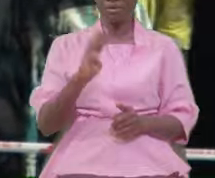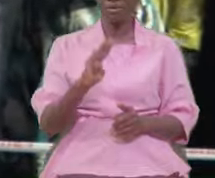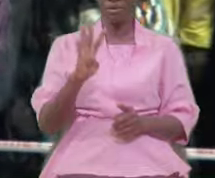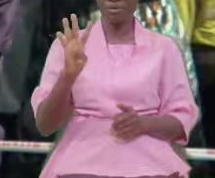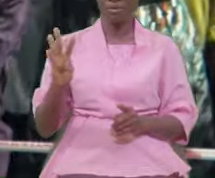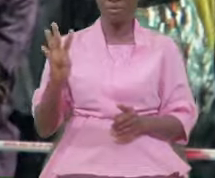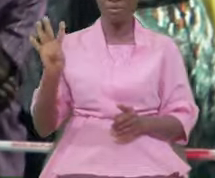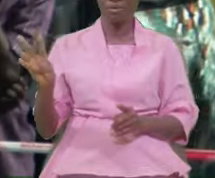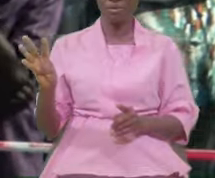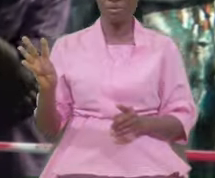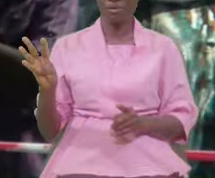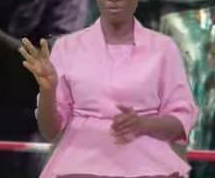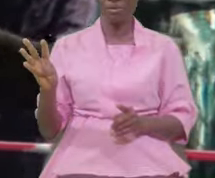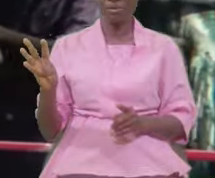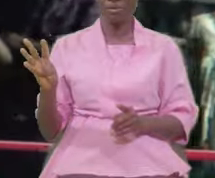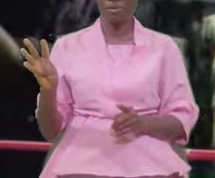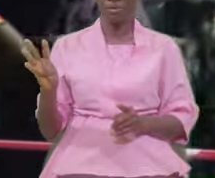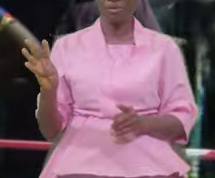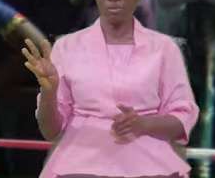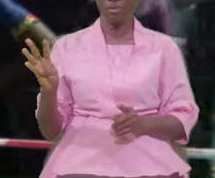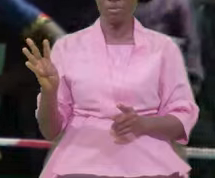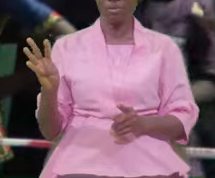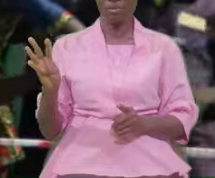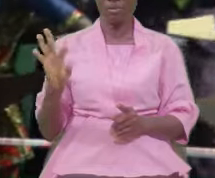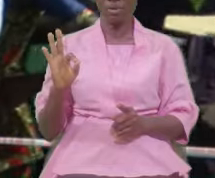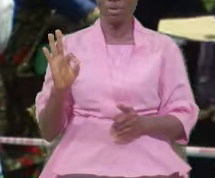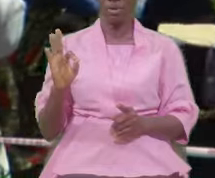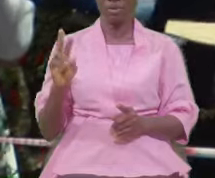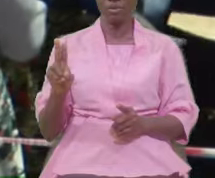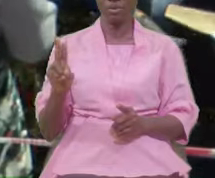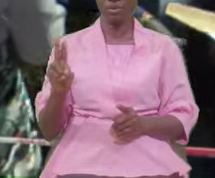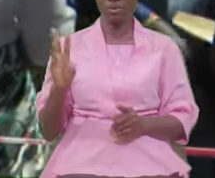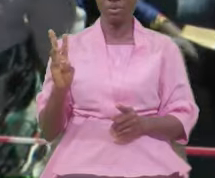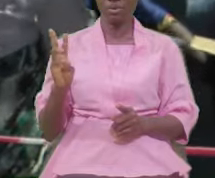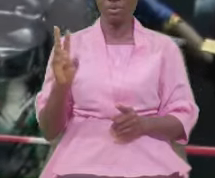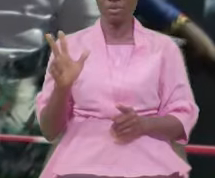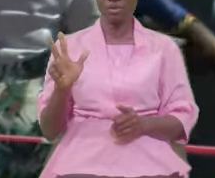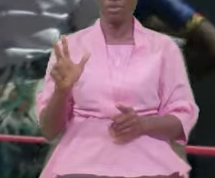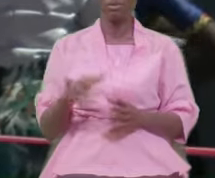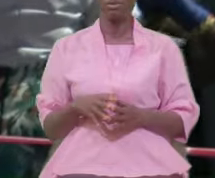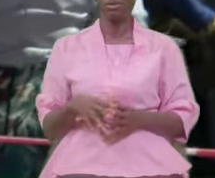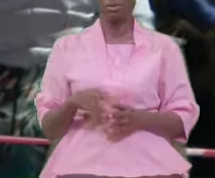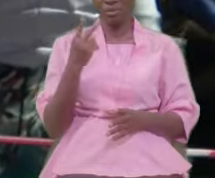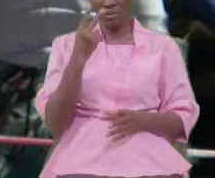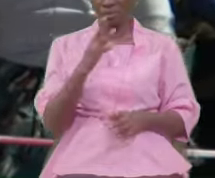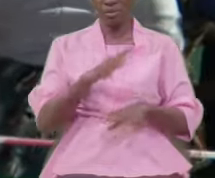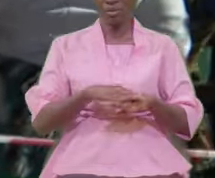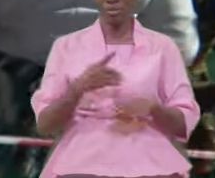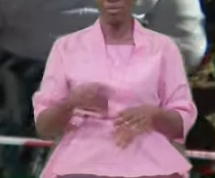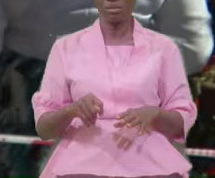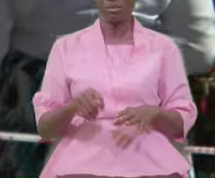444 92 63 you see on the scen Please send